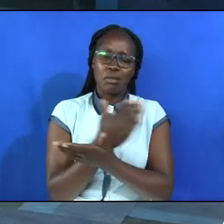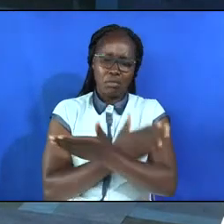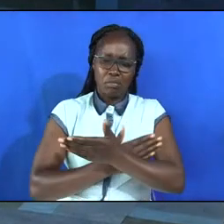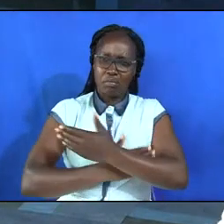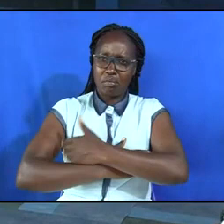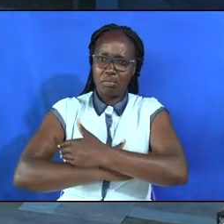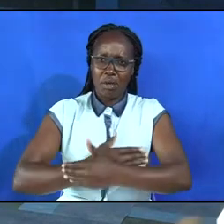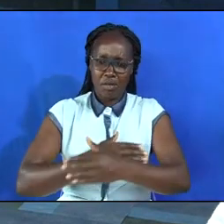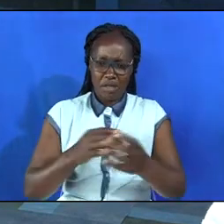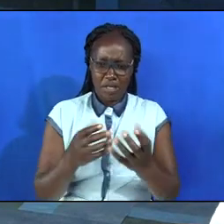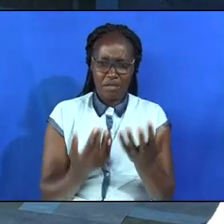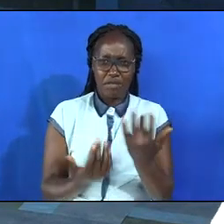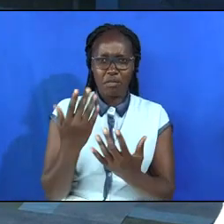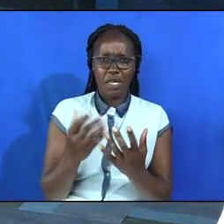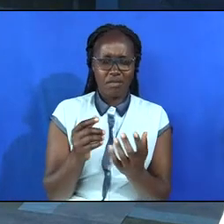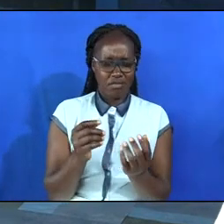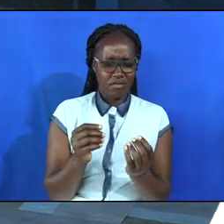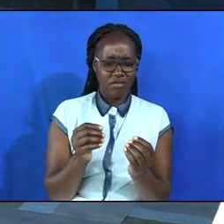burnt scars.